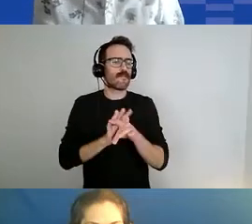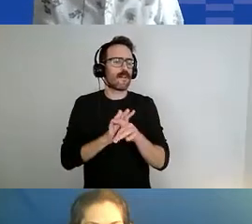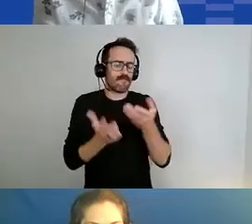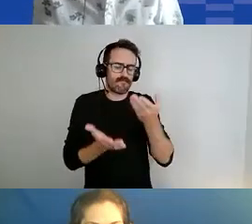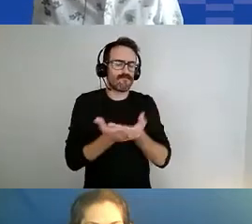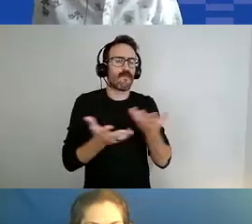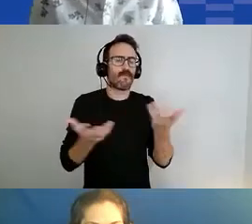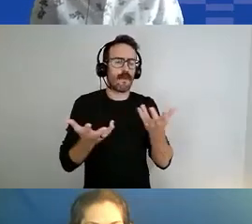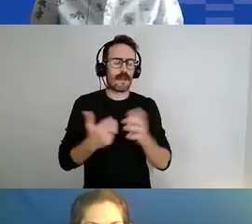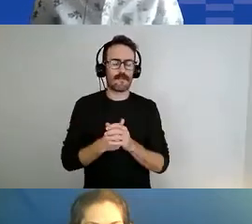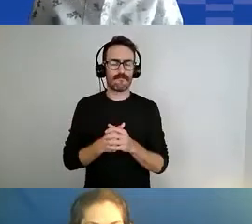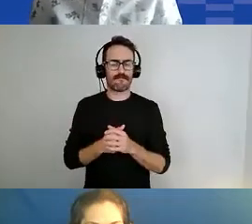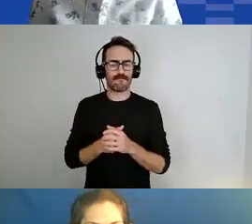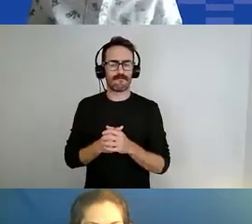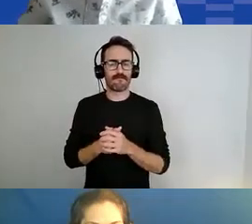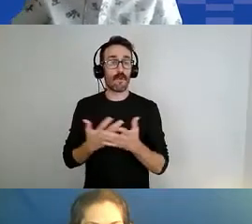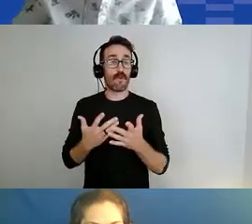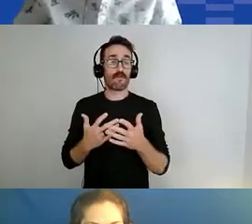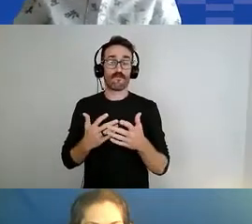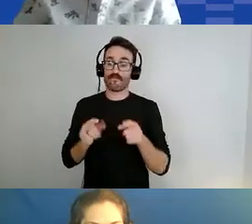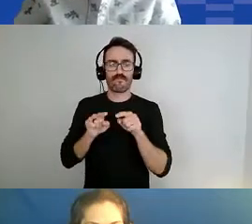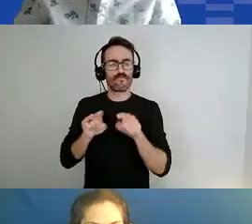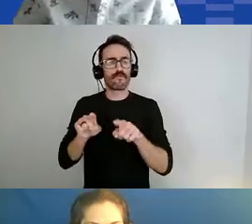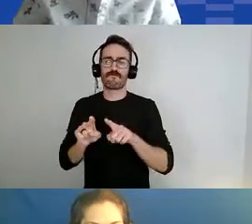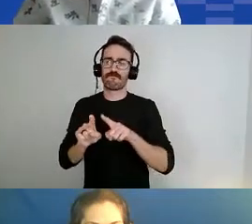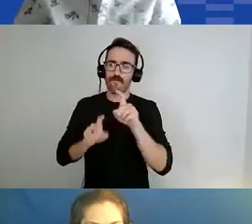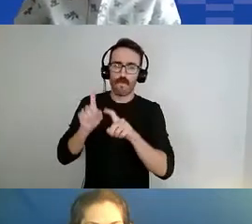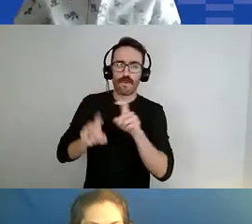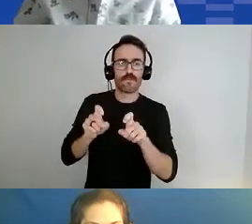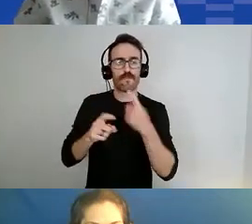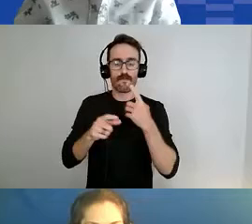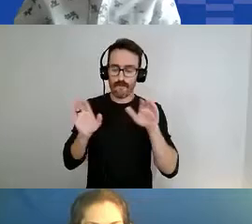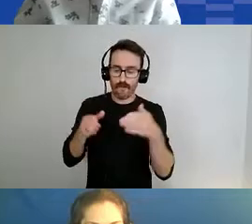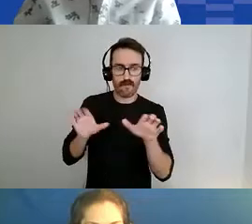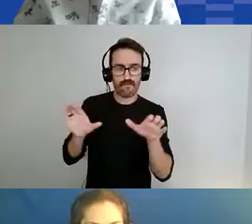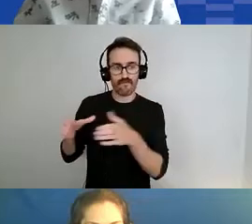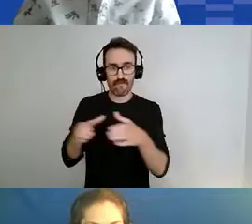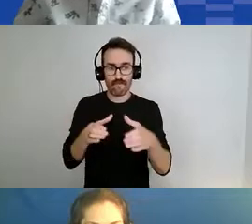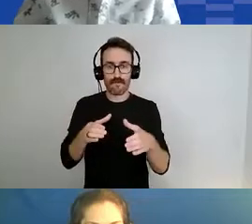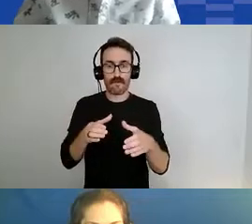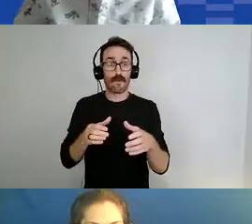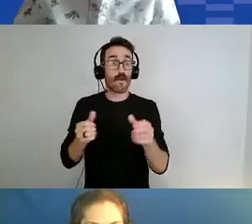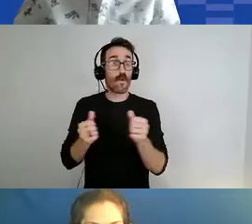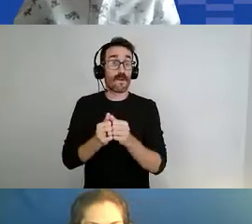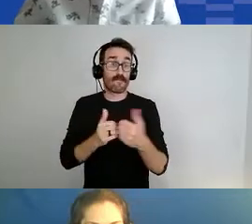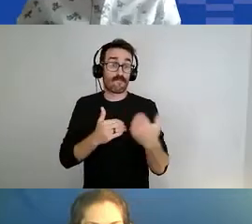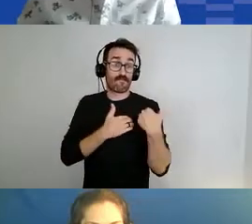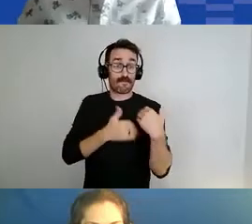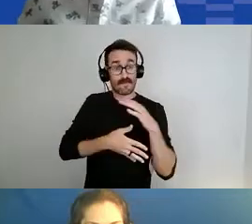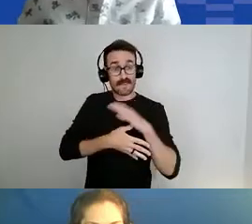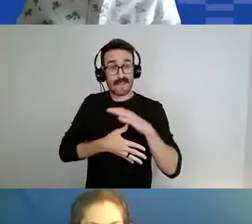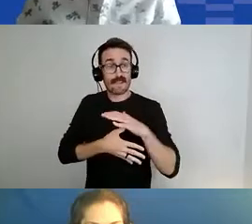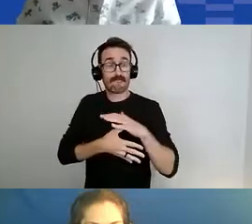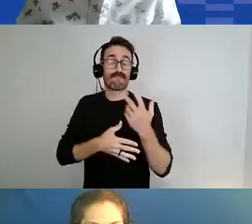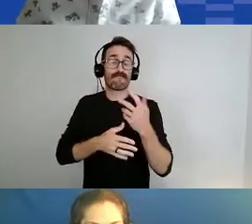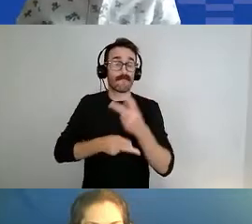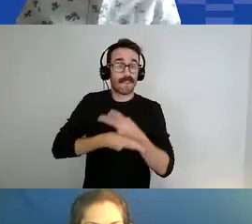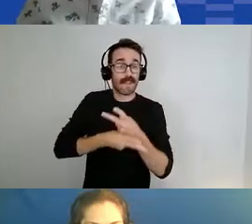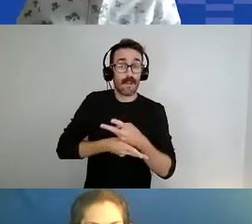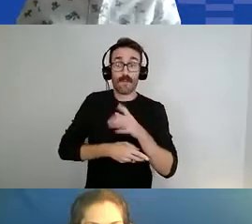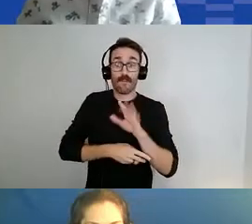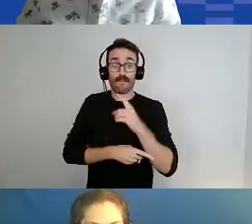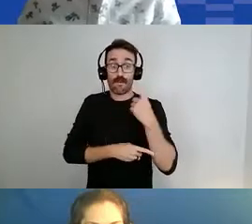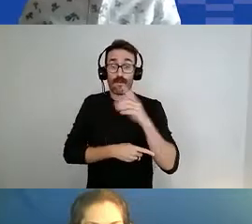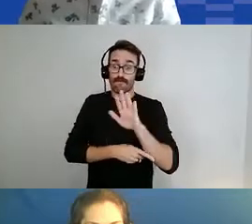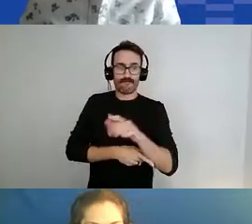and namely the focus groups with the unpaid primary carers, was how did they become